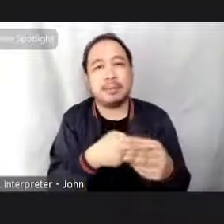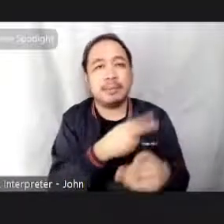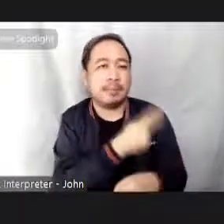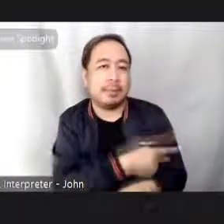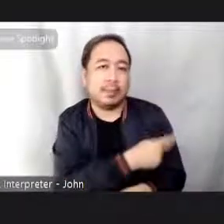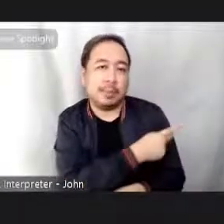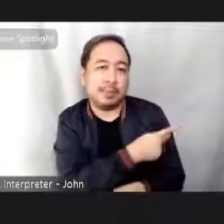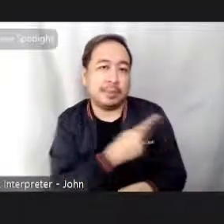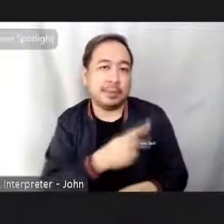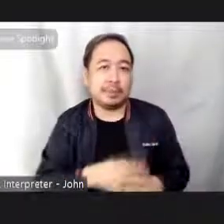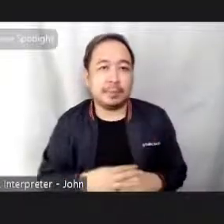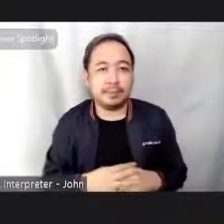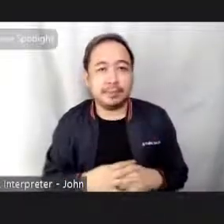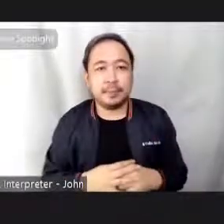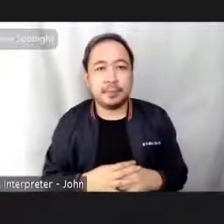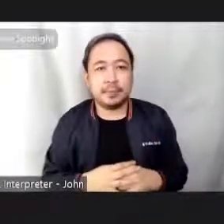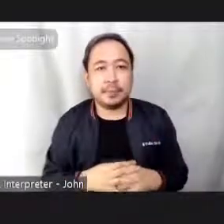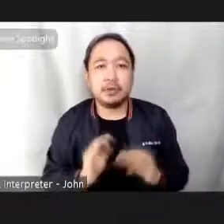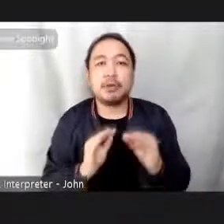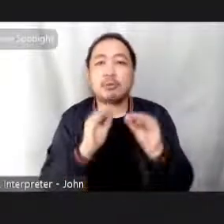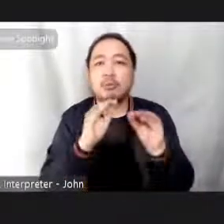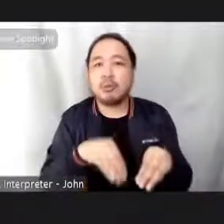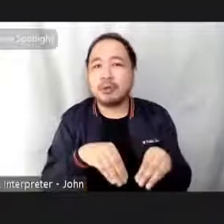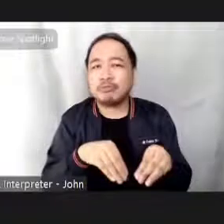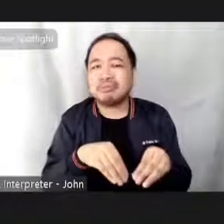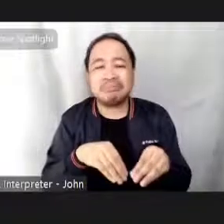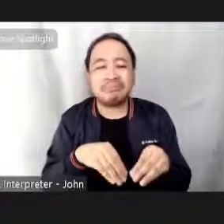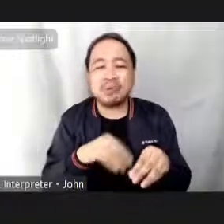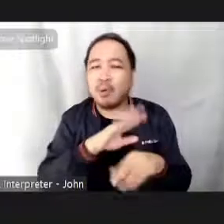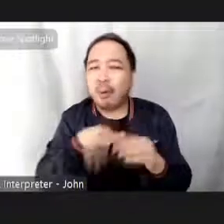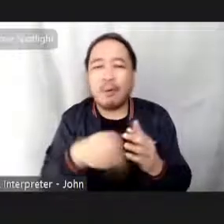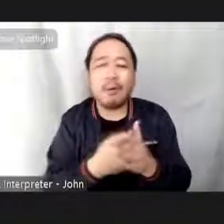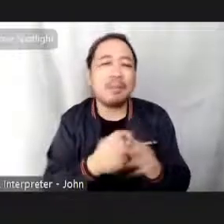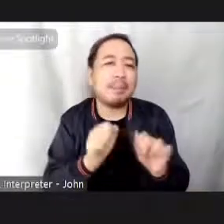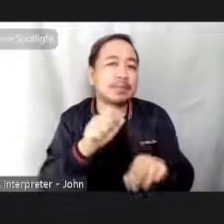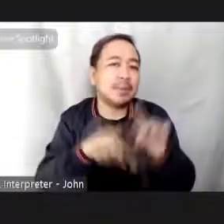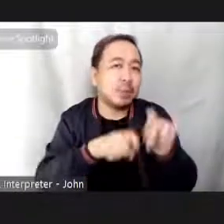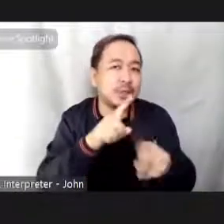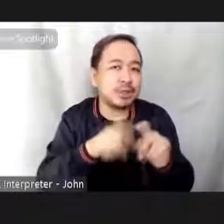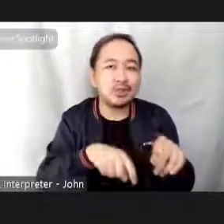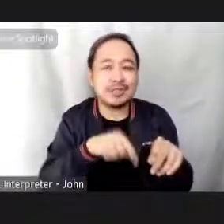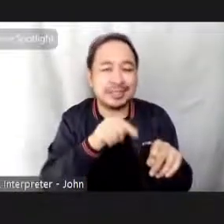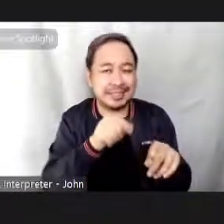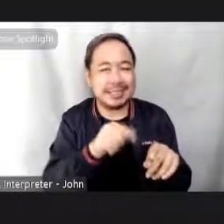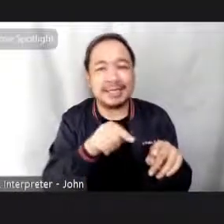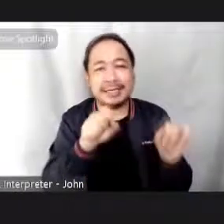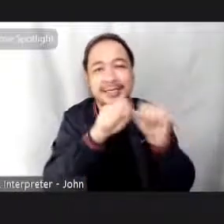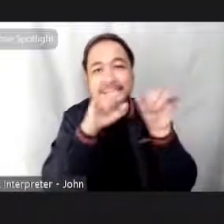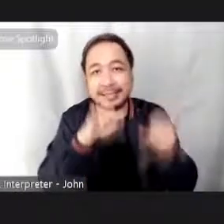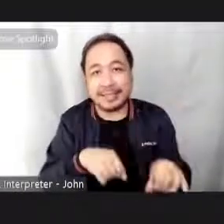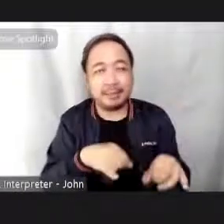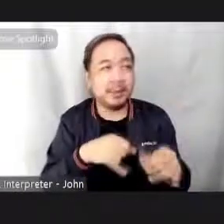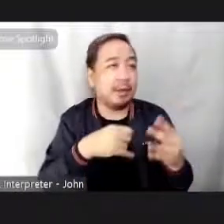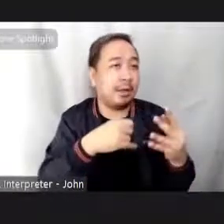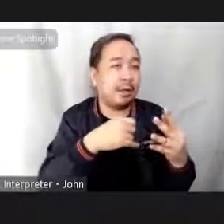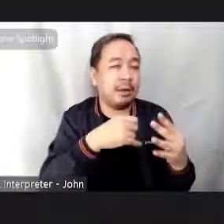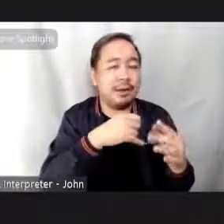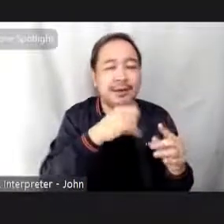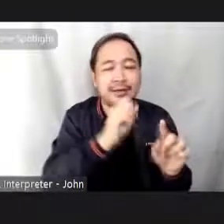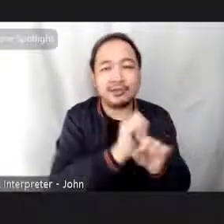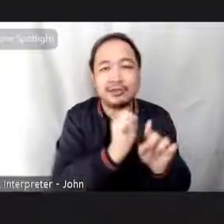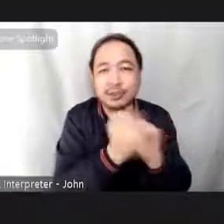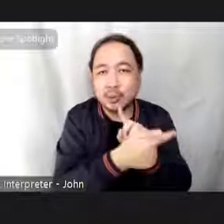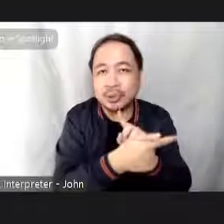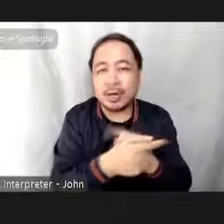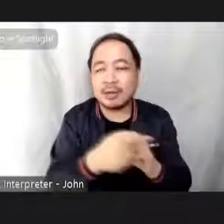We put all possible multidisciplinary interventions and services in the system, from social, medical, mental